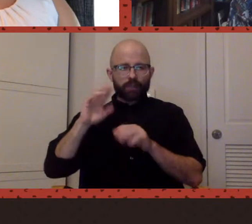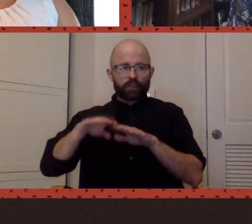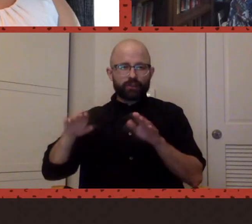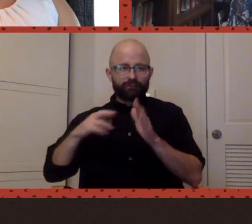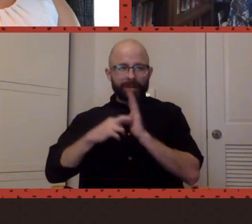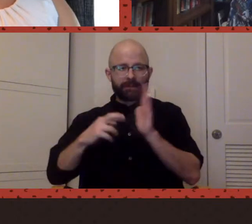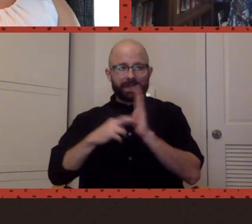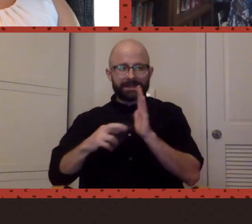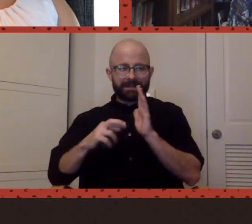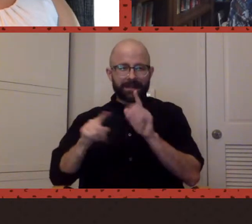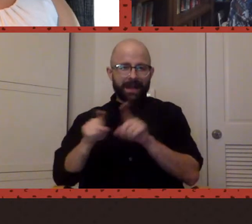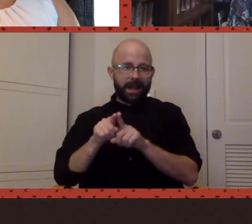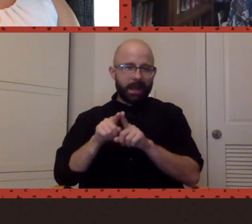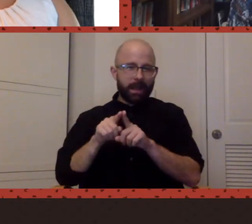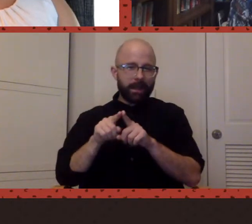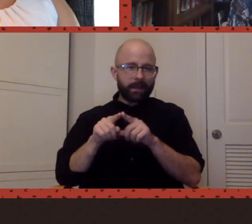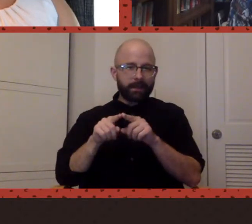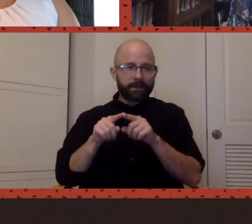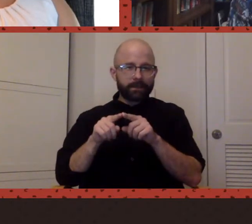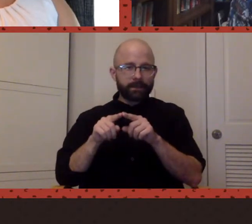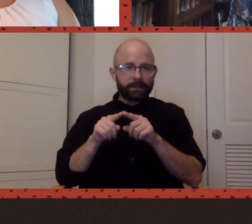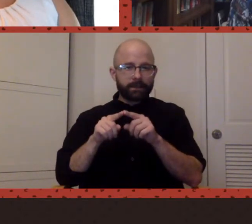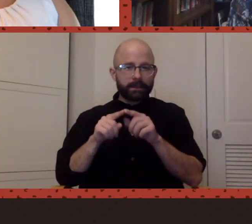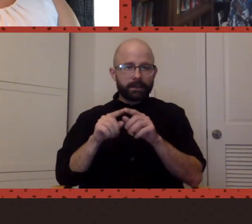as withdrawn, shy,